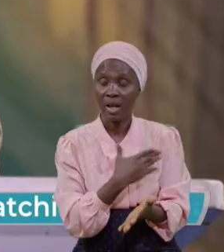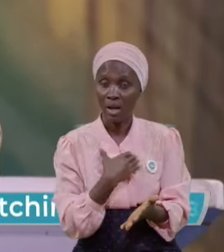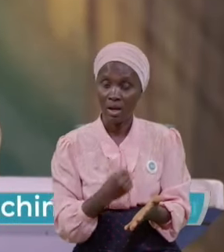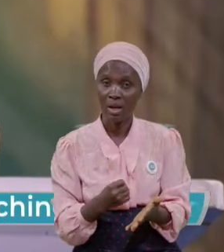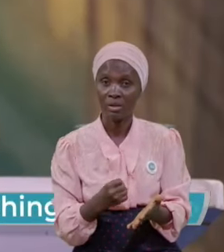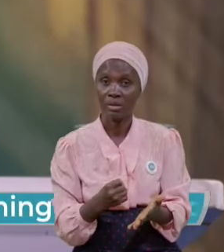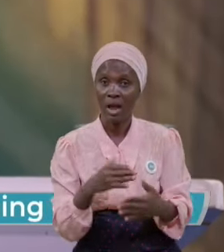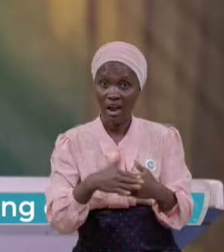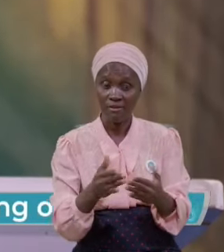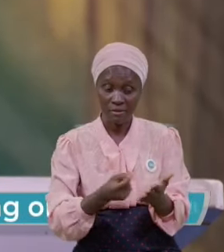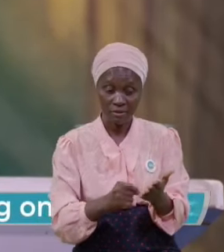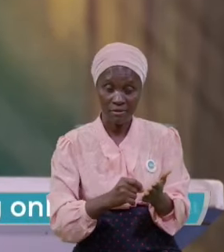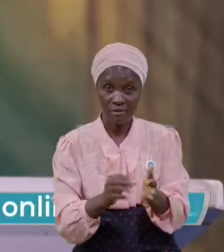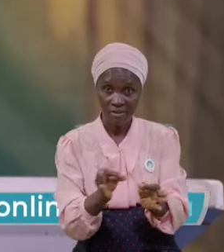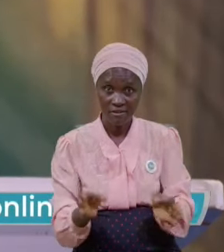is neglected.